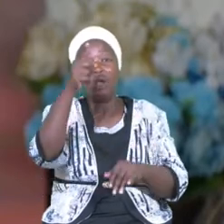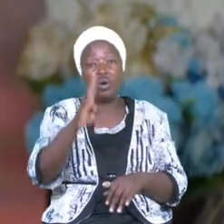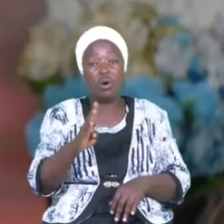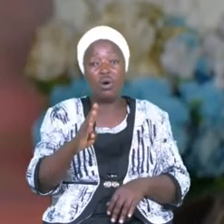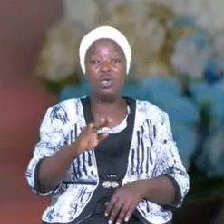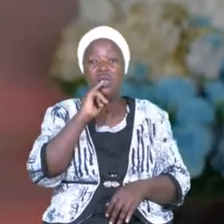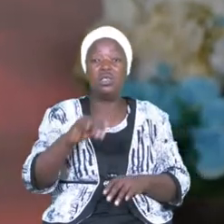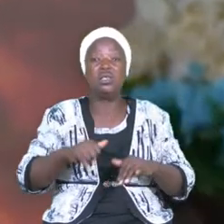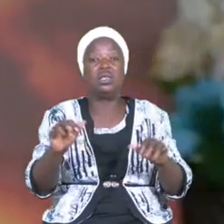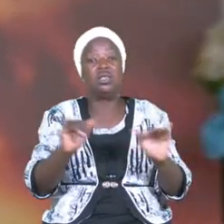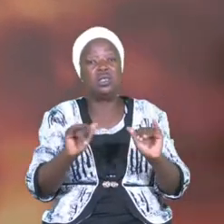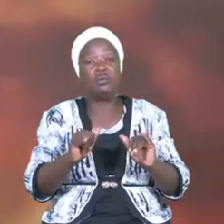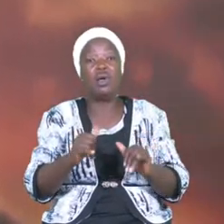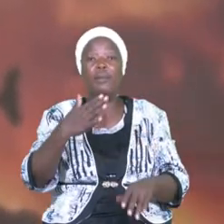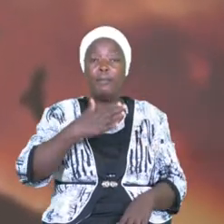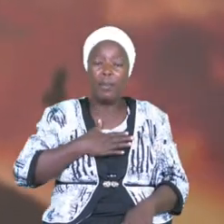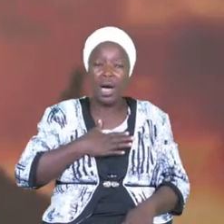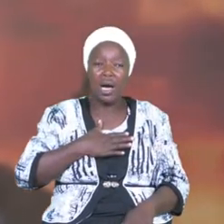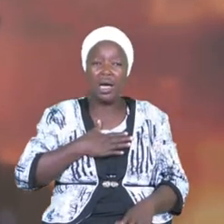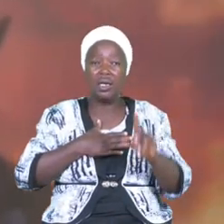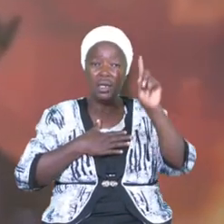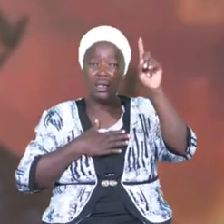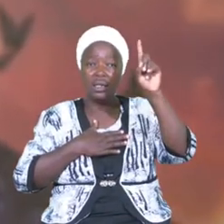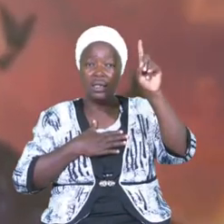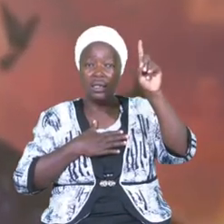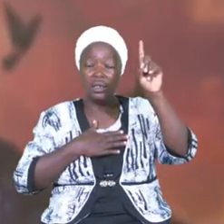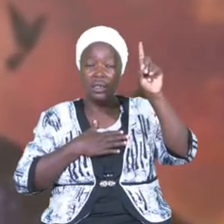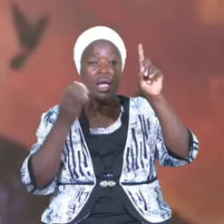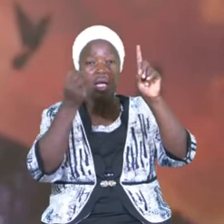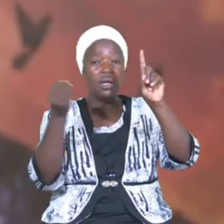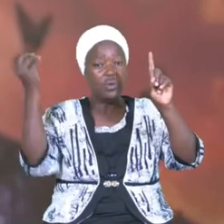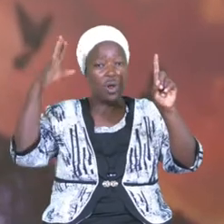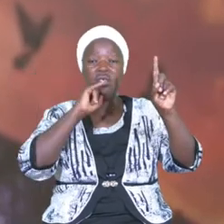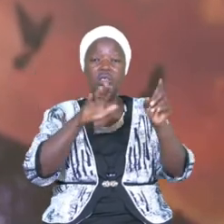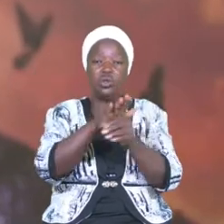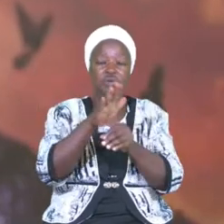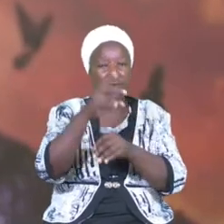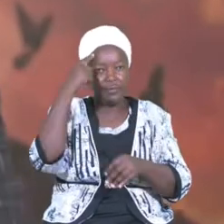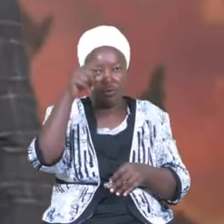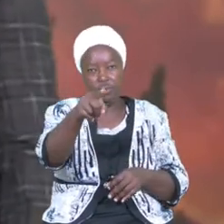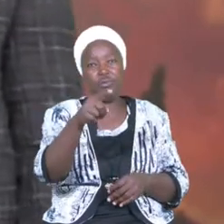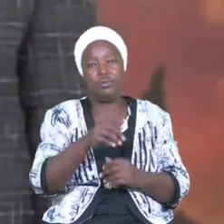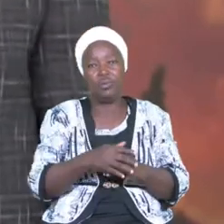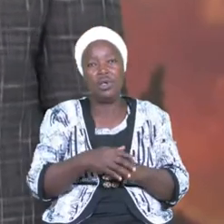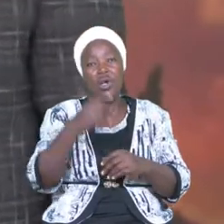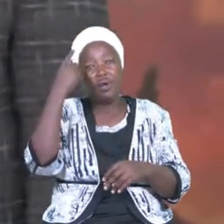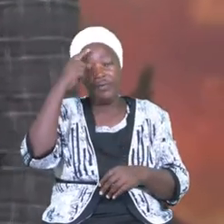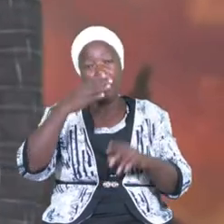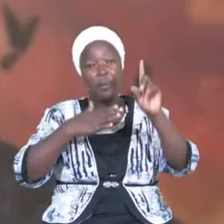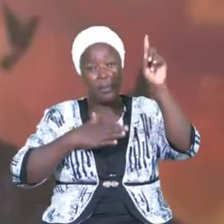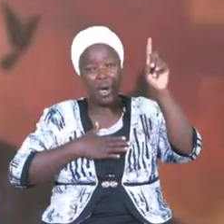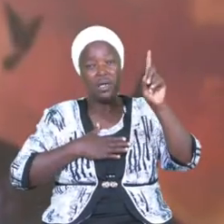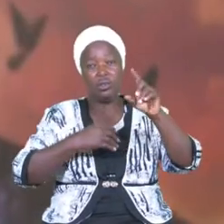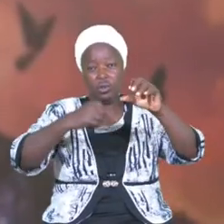same. My grace is sufficient for thee. For my strength